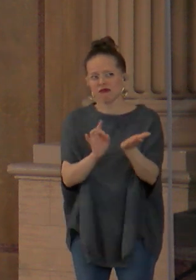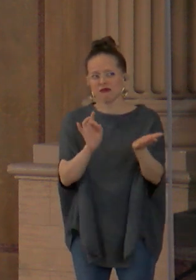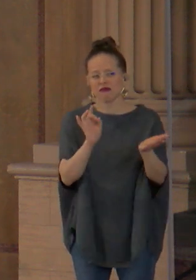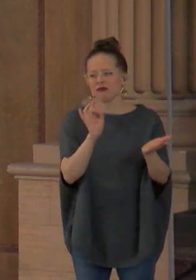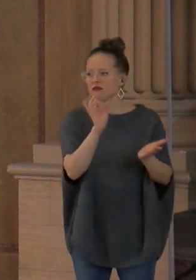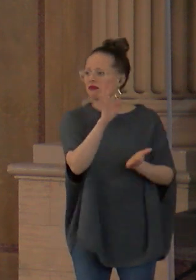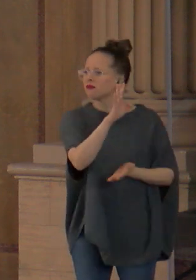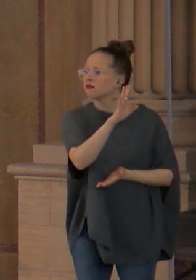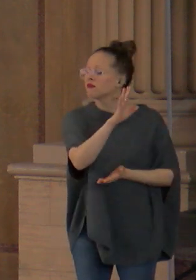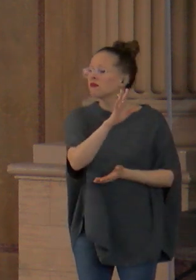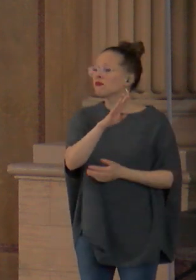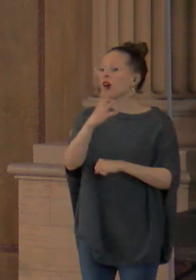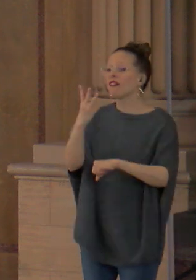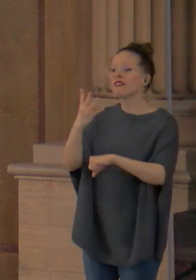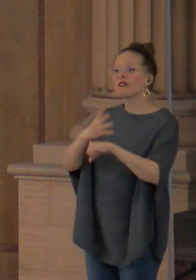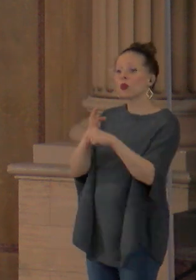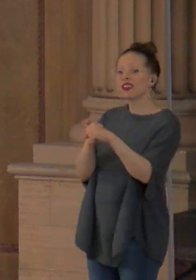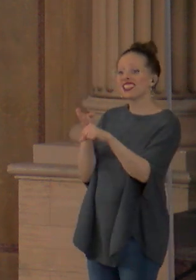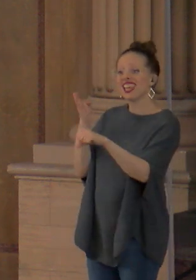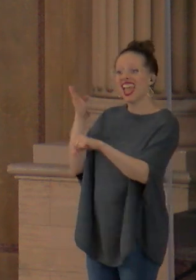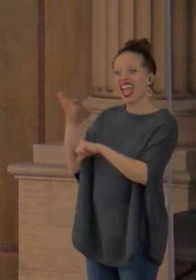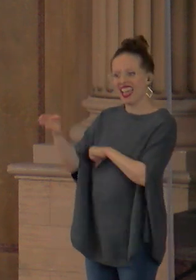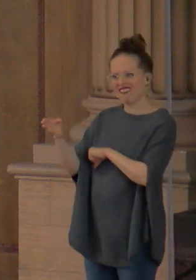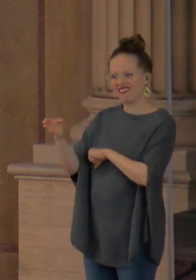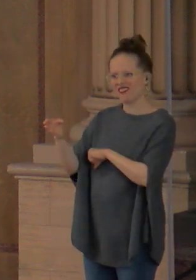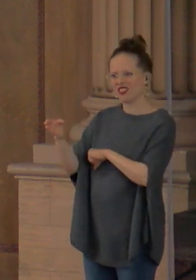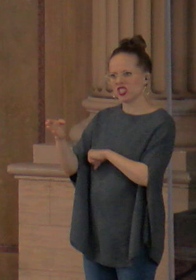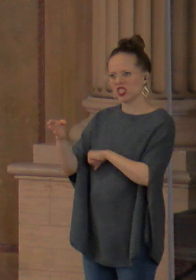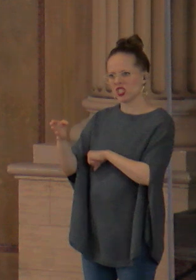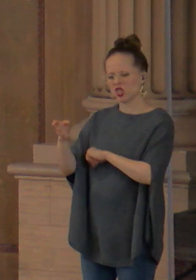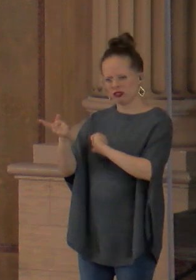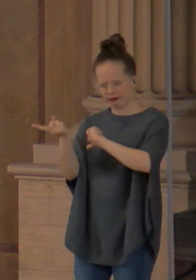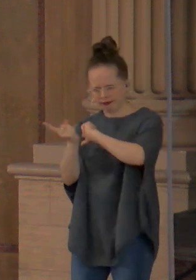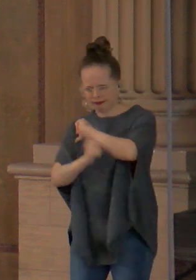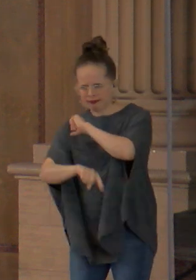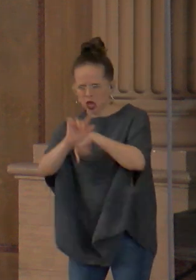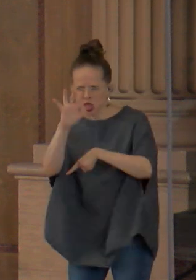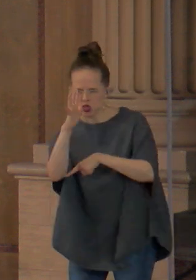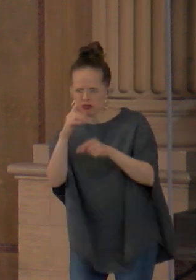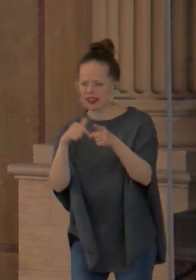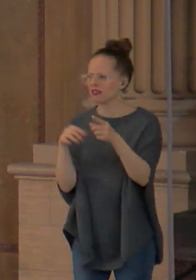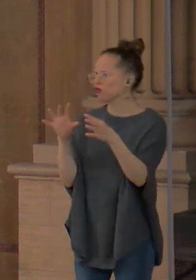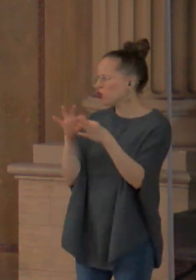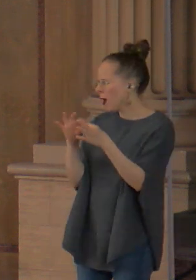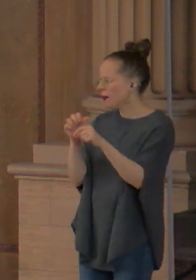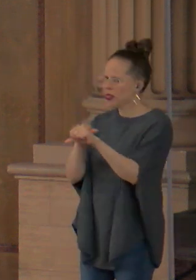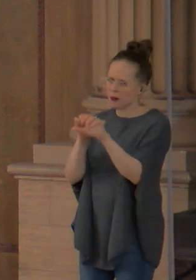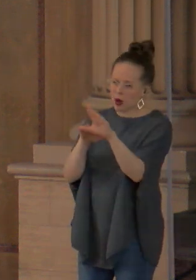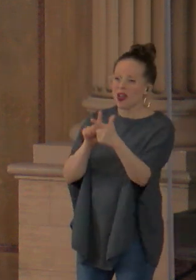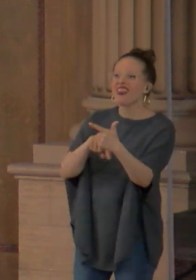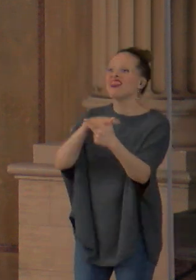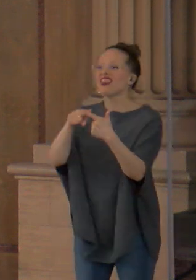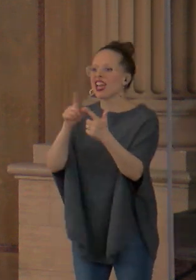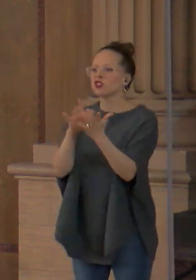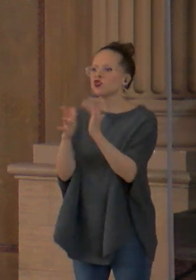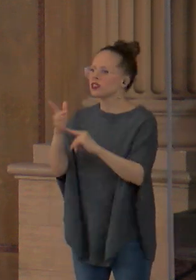And then four days after cursing the fig tree, after talking about what will happen to the mountain if you have faith, Jesus went to the cross.